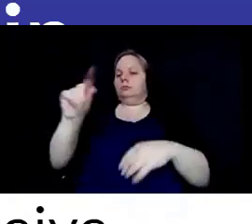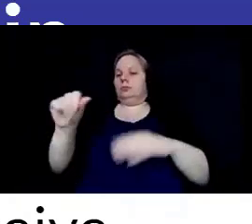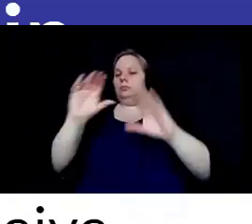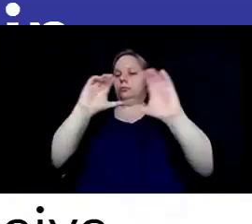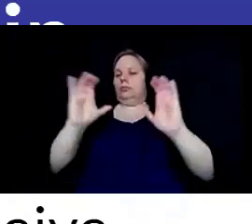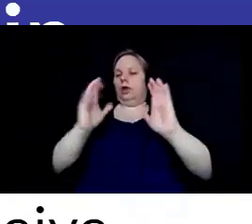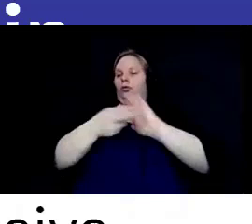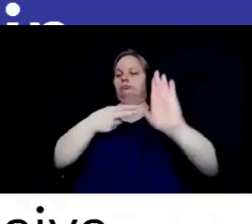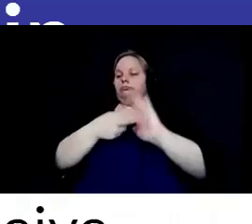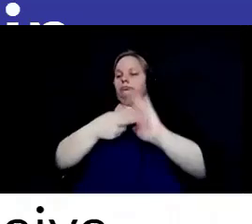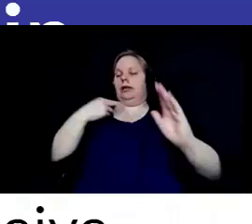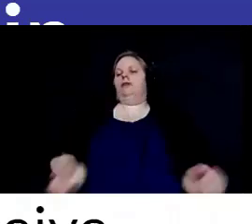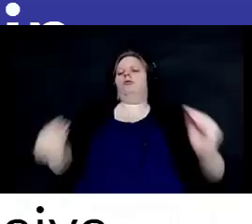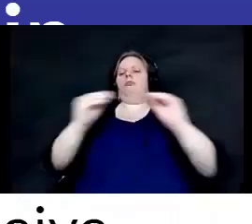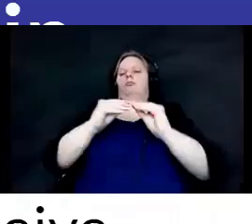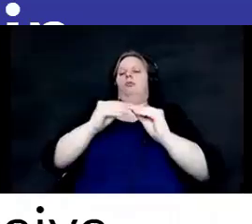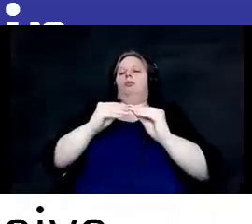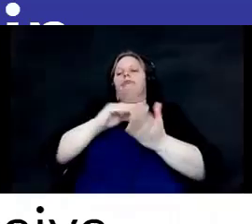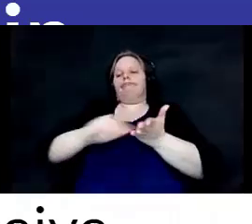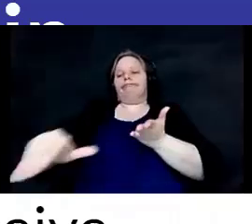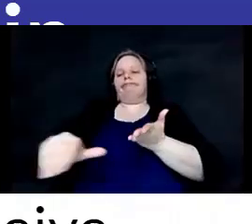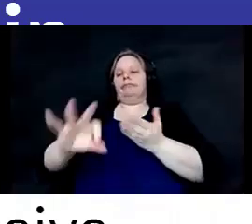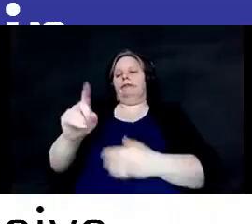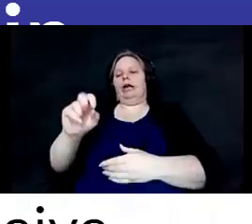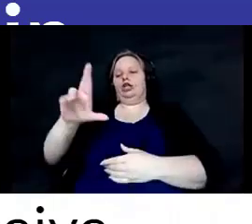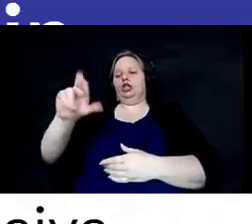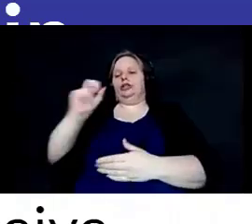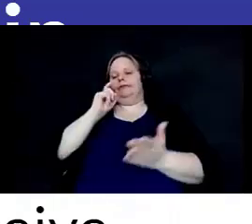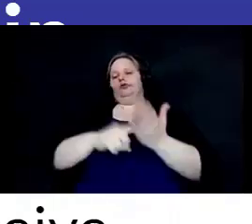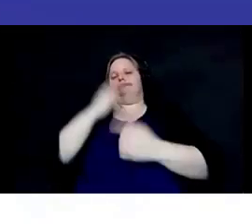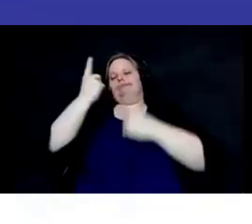additional exclusionary factors that must be considered.